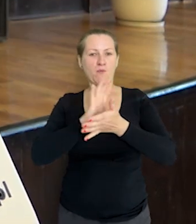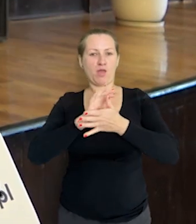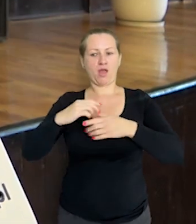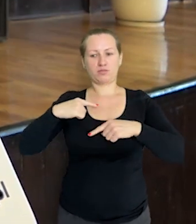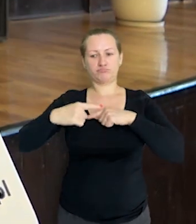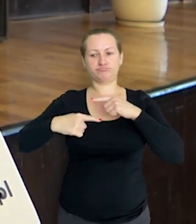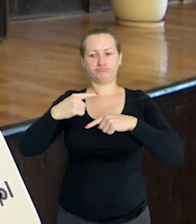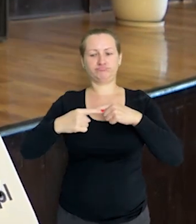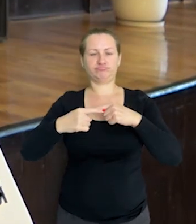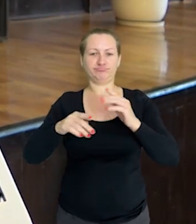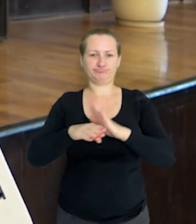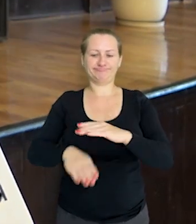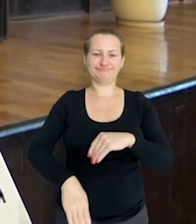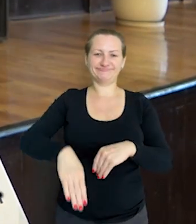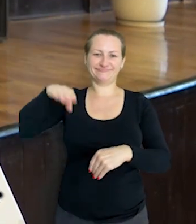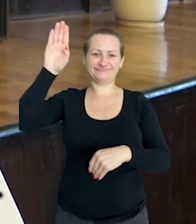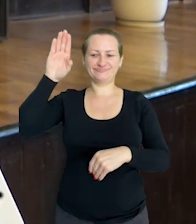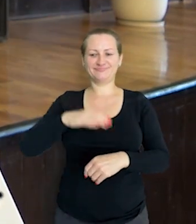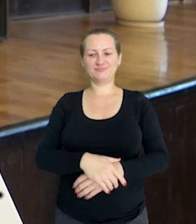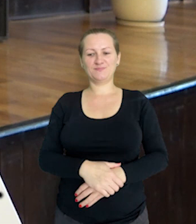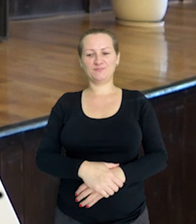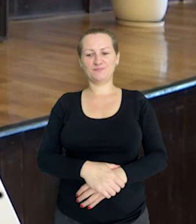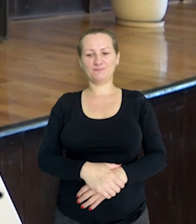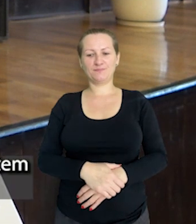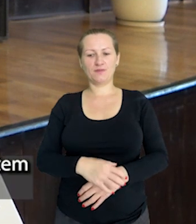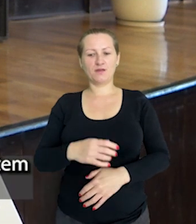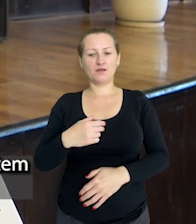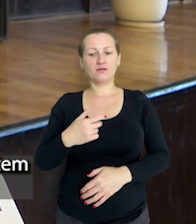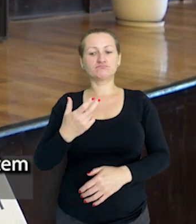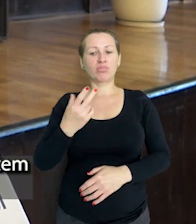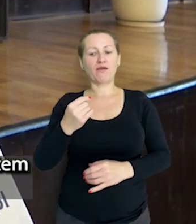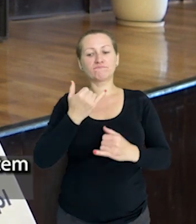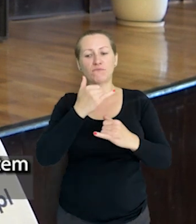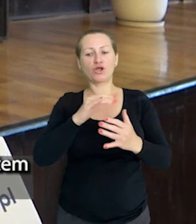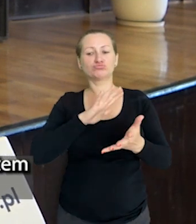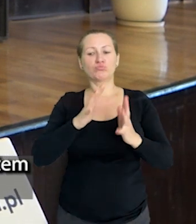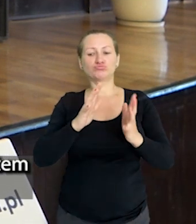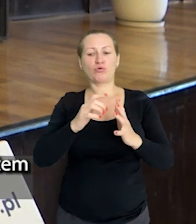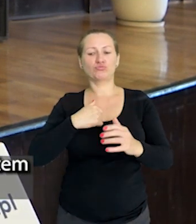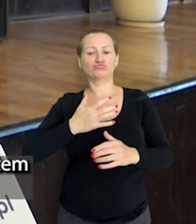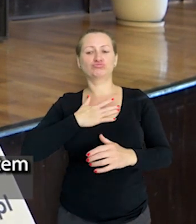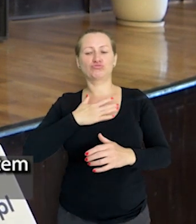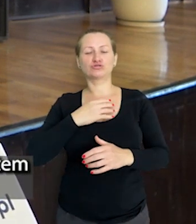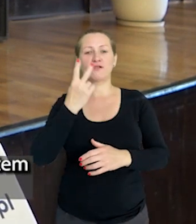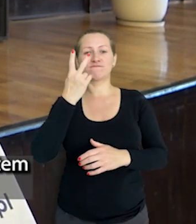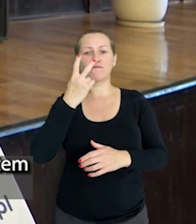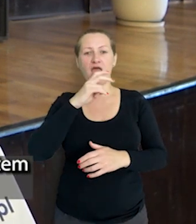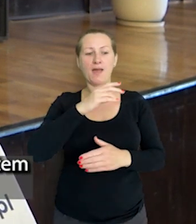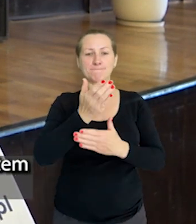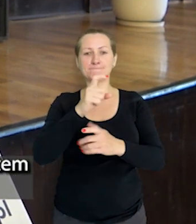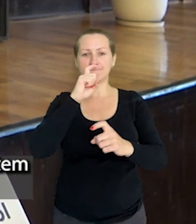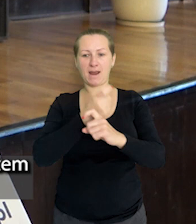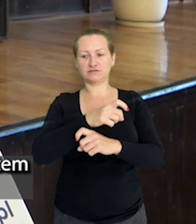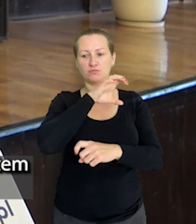and because of the customs that I grew up in. And in many ways I feel that in